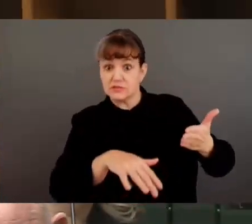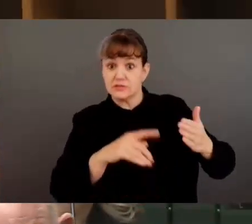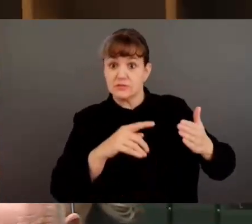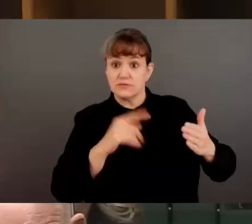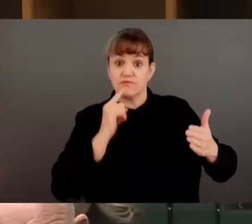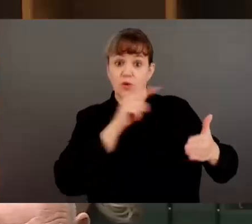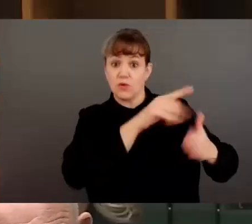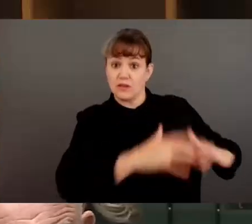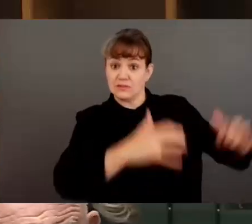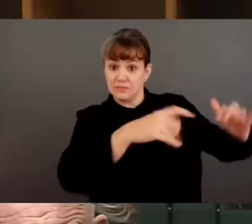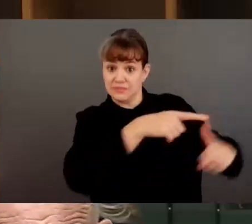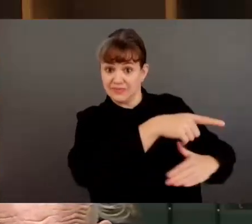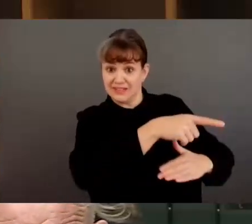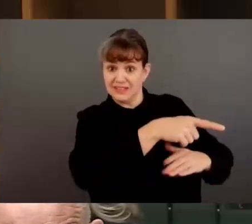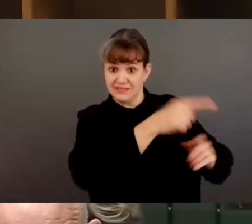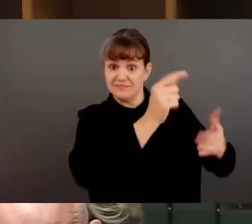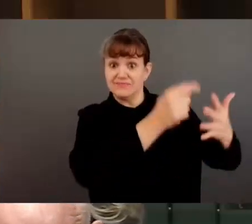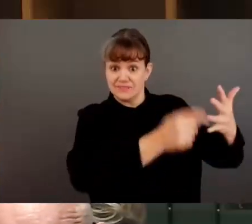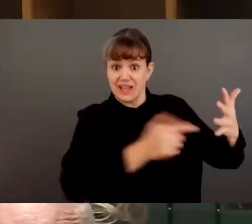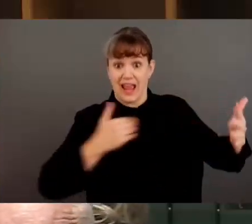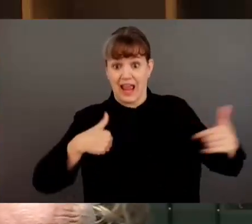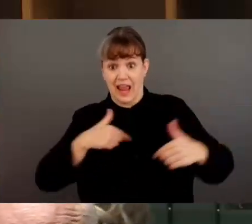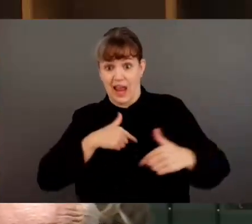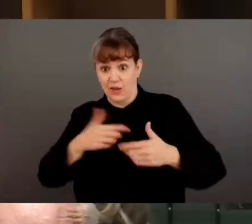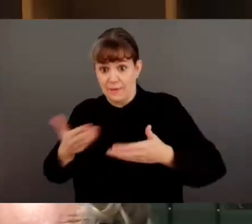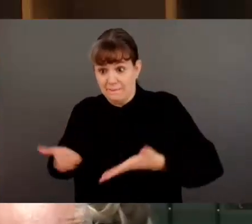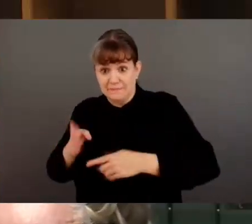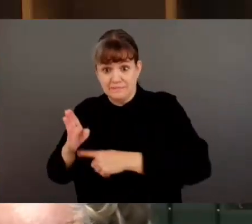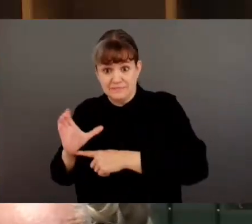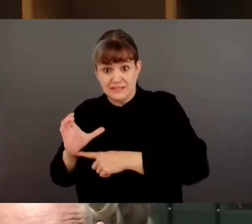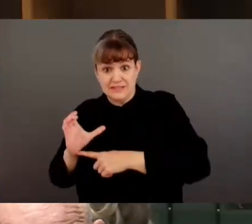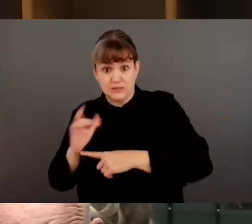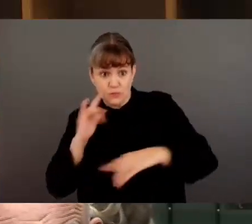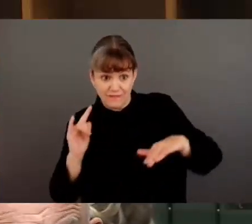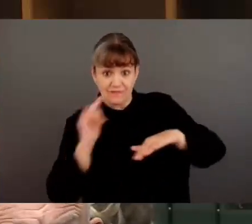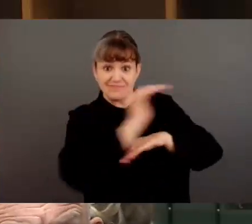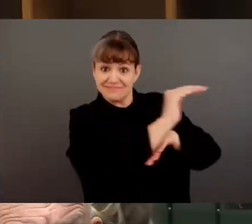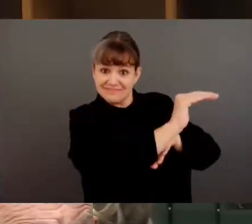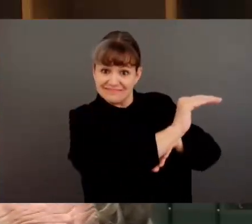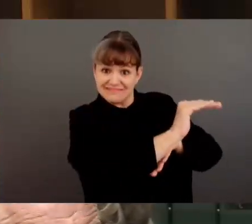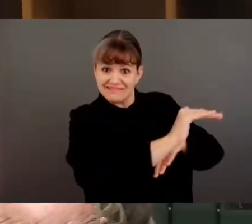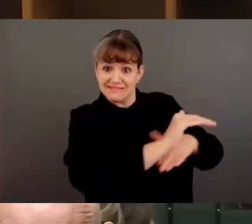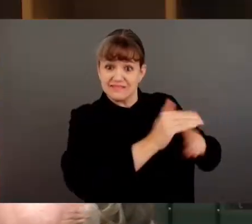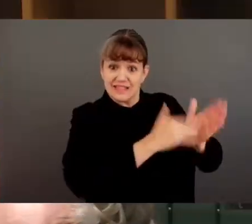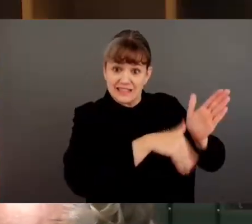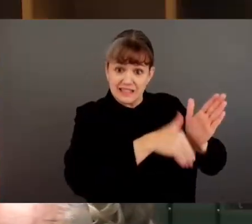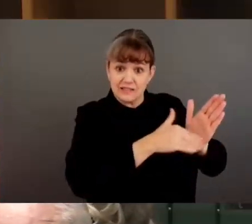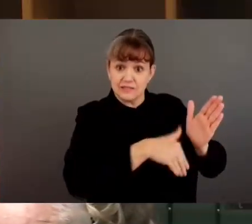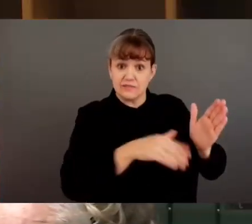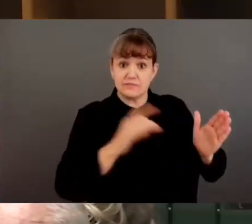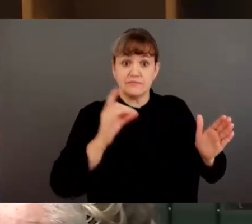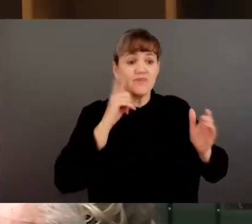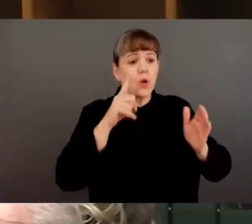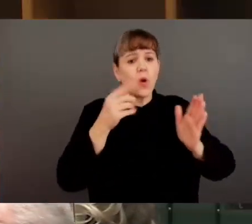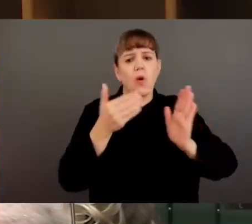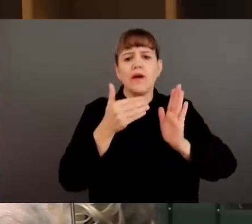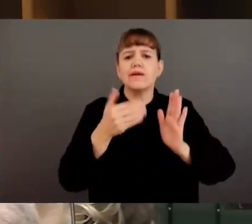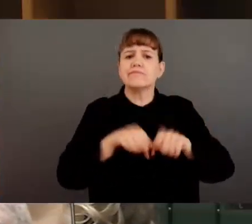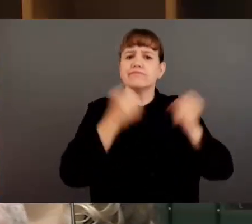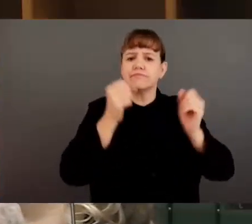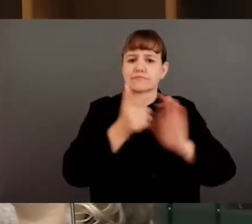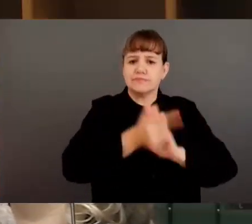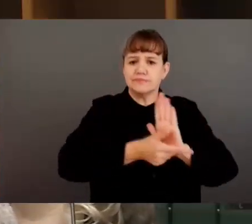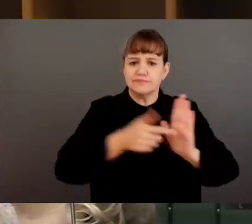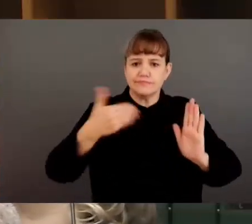asks related to repeat offenders, extortion, intimate partner violence, and a range of other things that will help keep